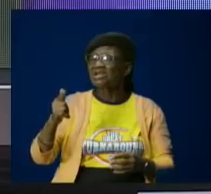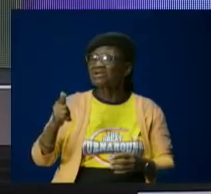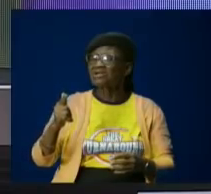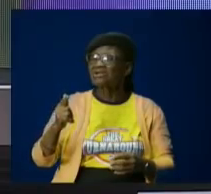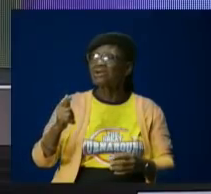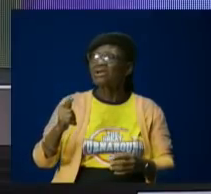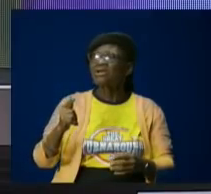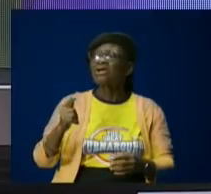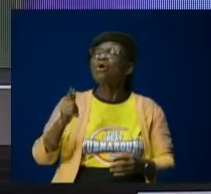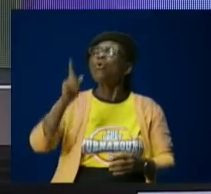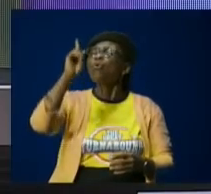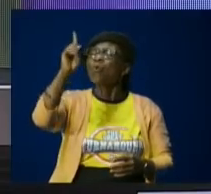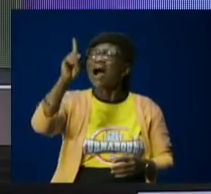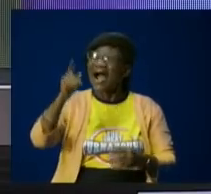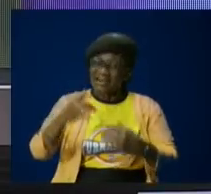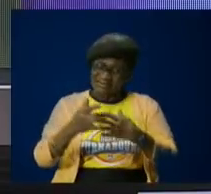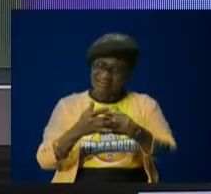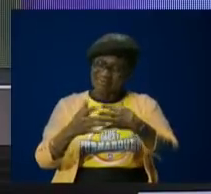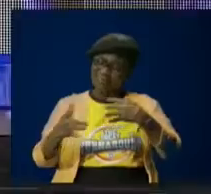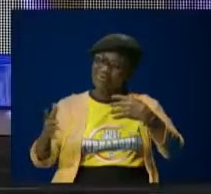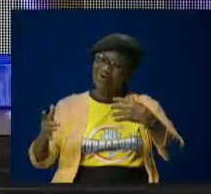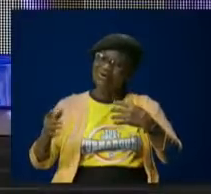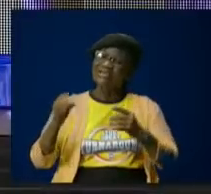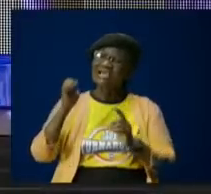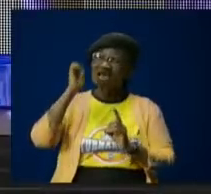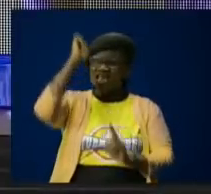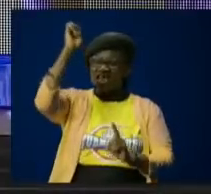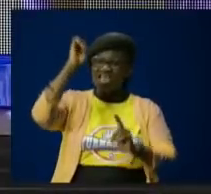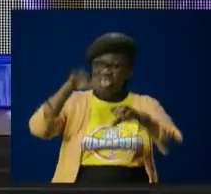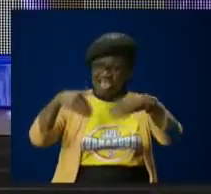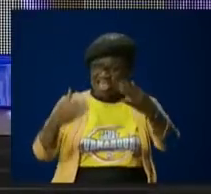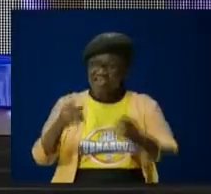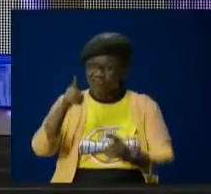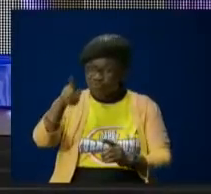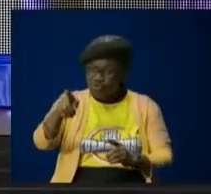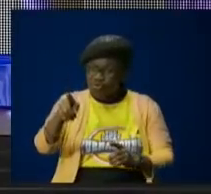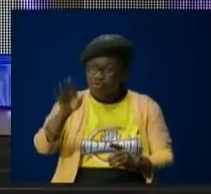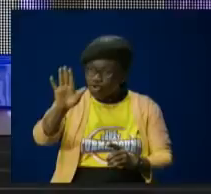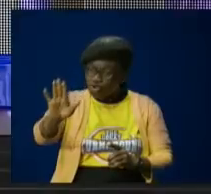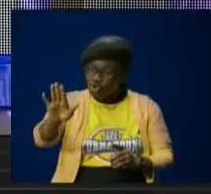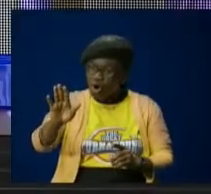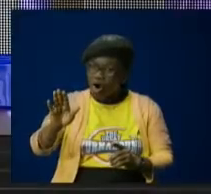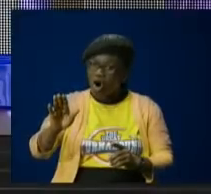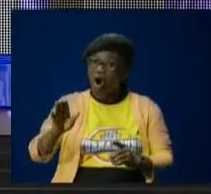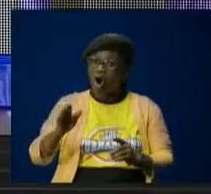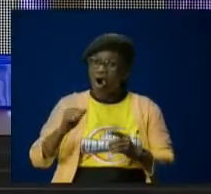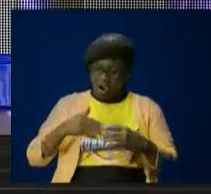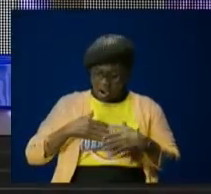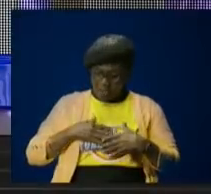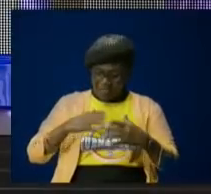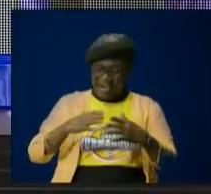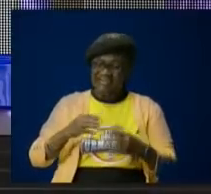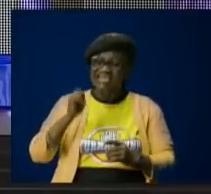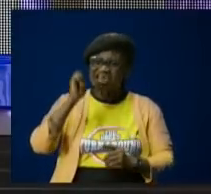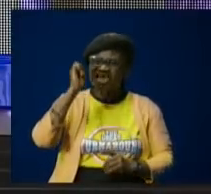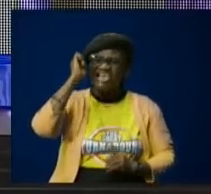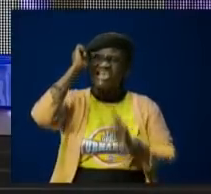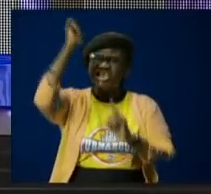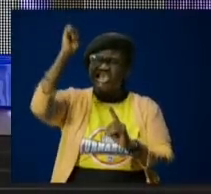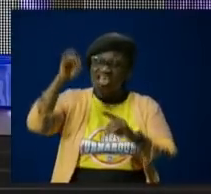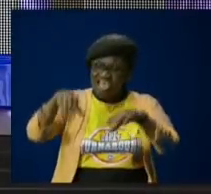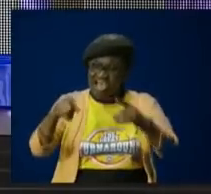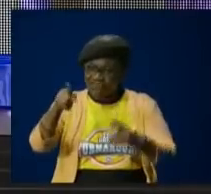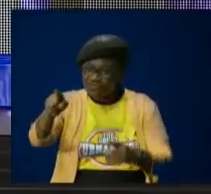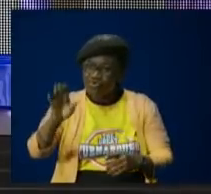So he gave you your breath. He gave you your blood. The wind and the